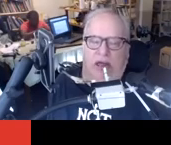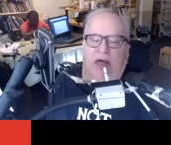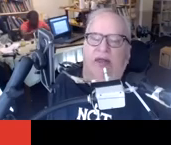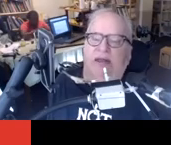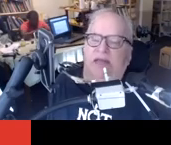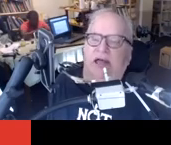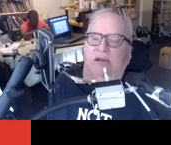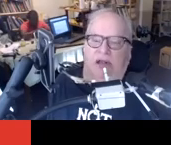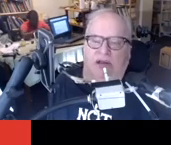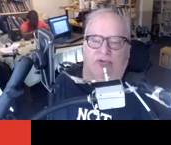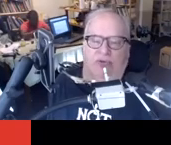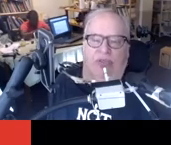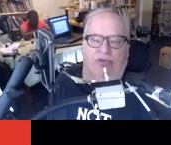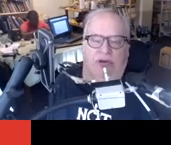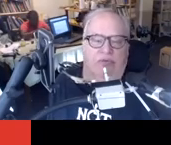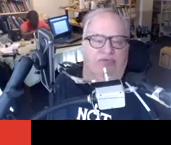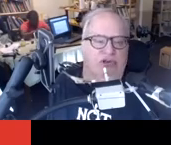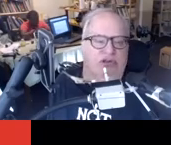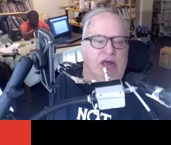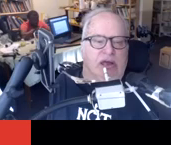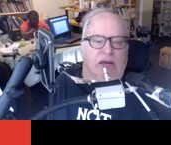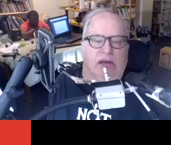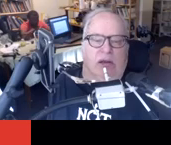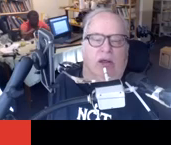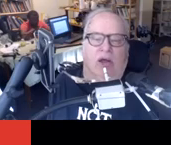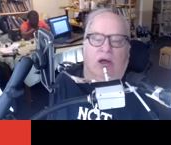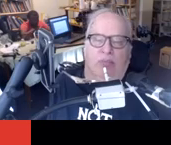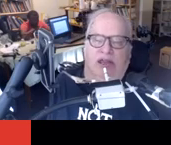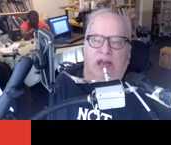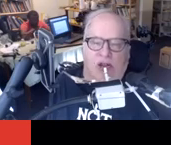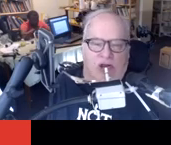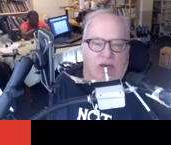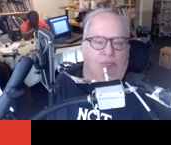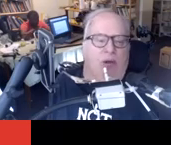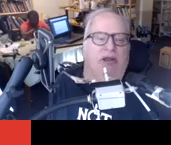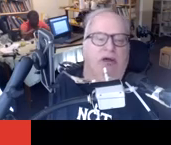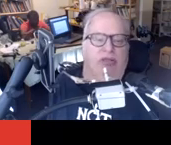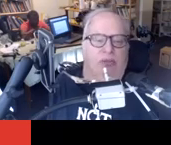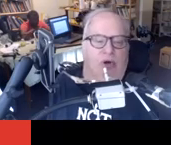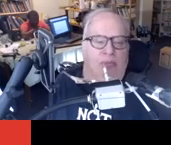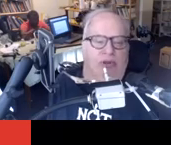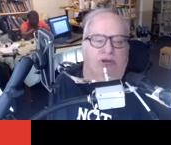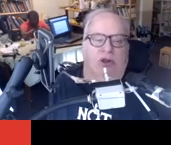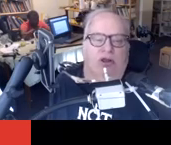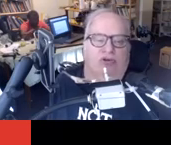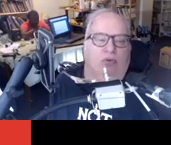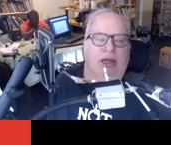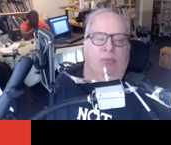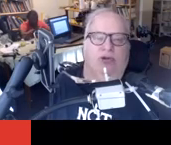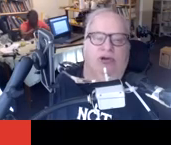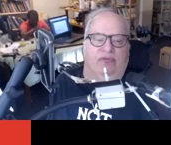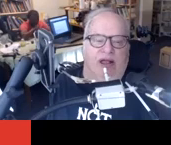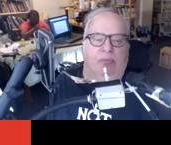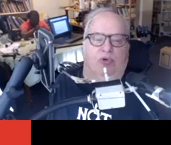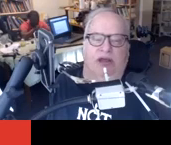deadly, that it's acting like a truth serum for society. Immediately, public health departments